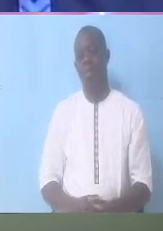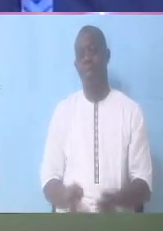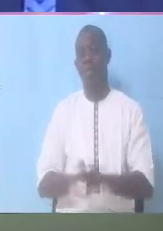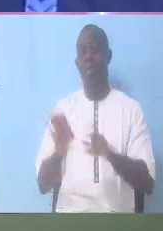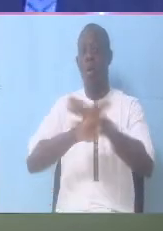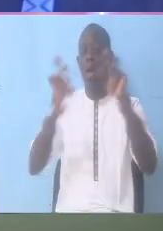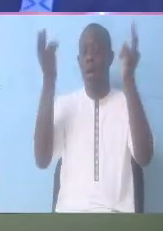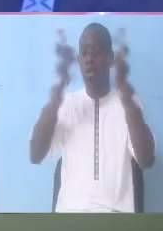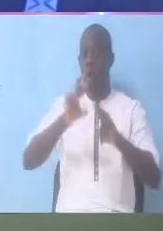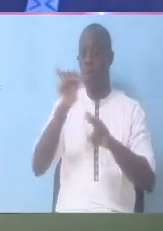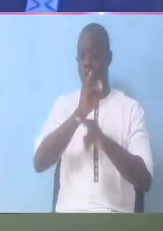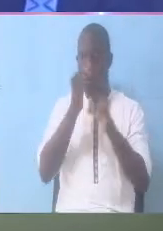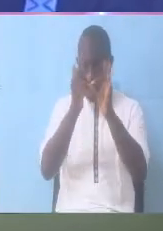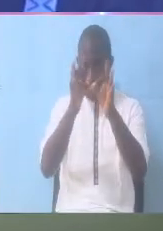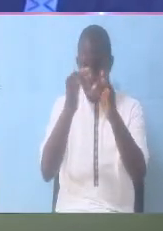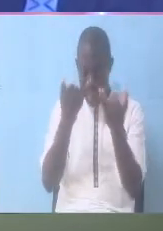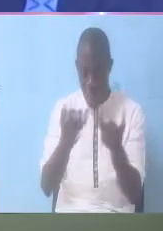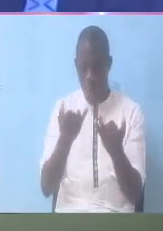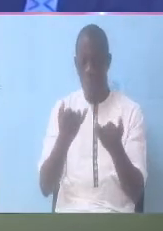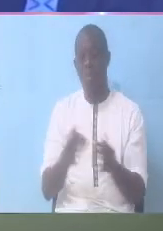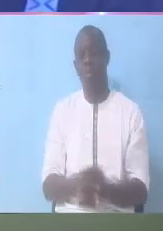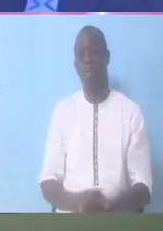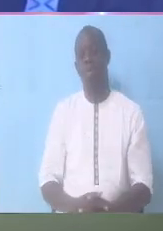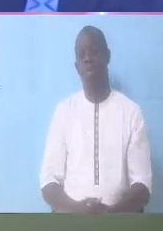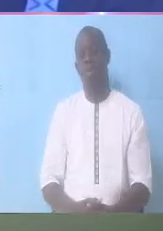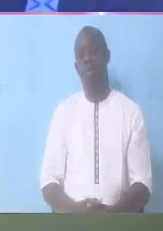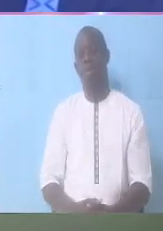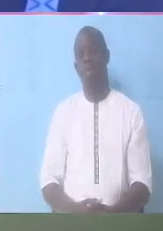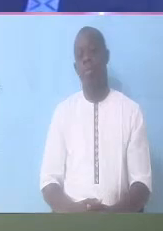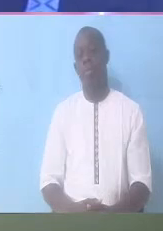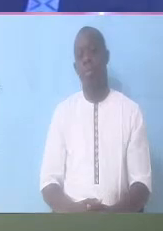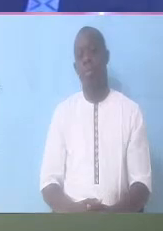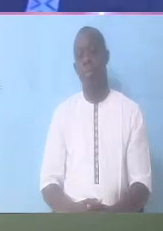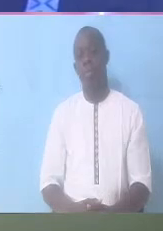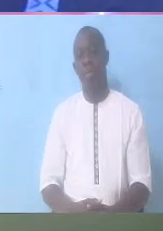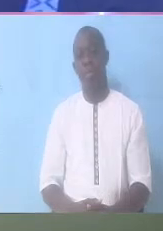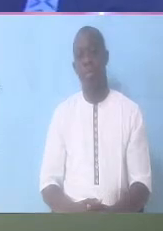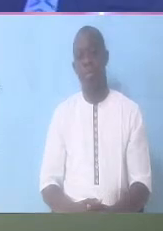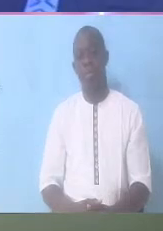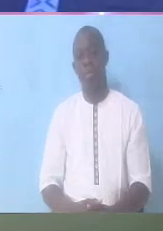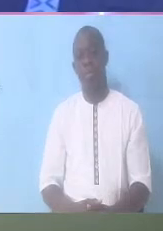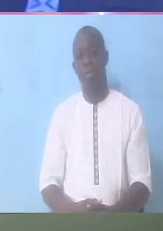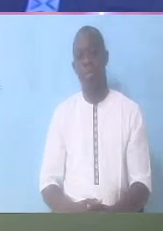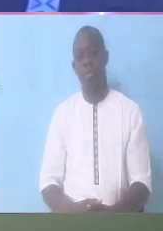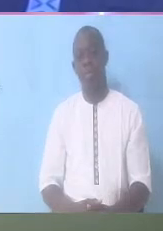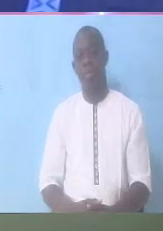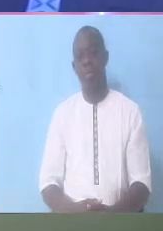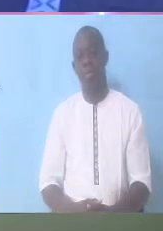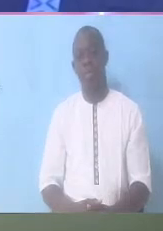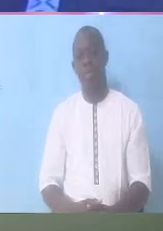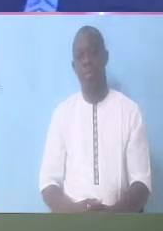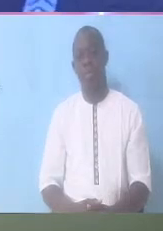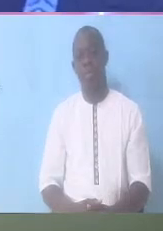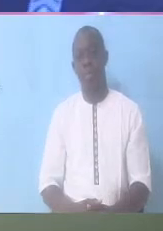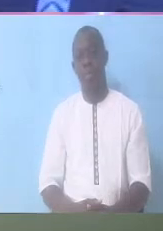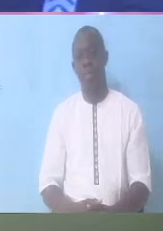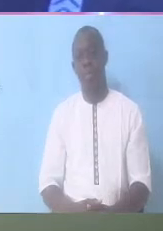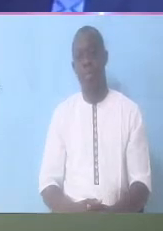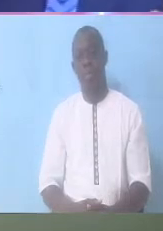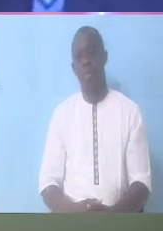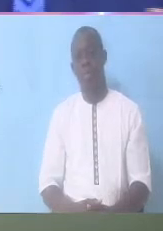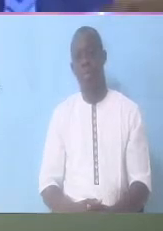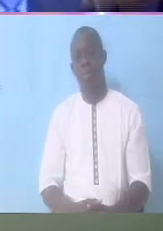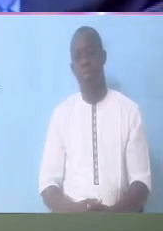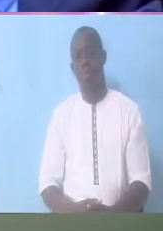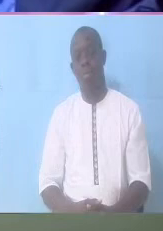the law you am I allowed to say collateral damage happened here because he's been lied to? I'm not there to say he let him be